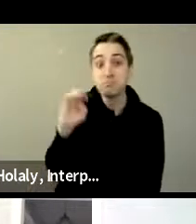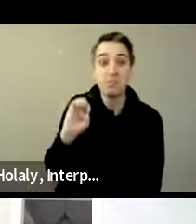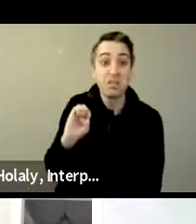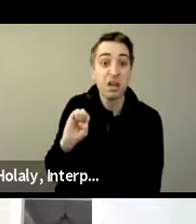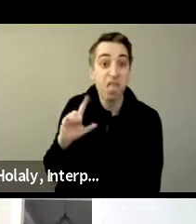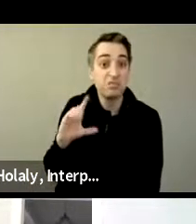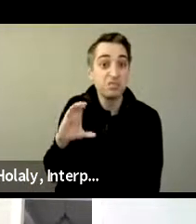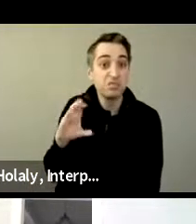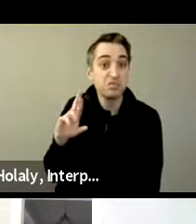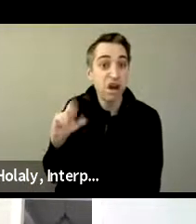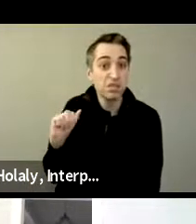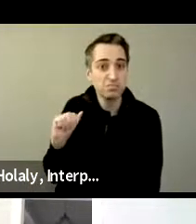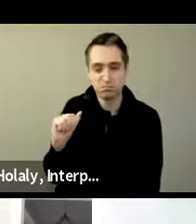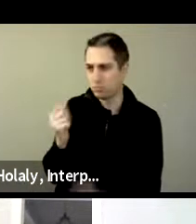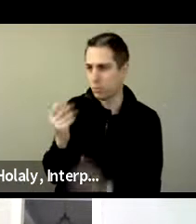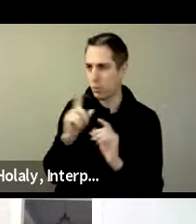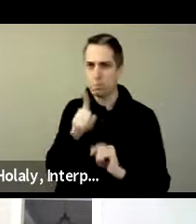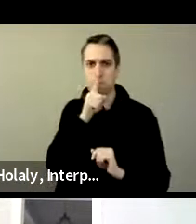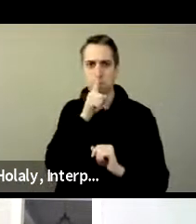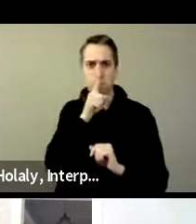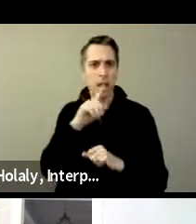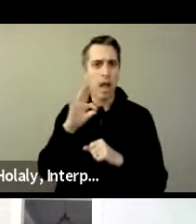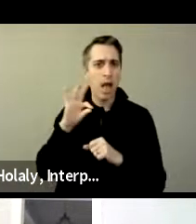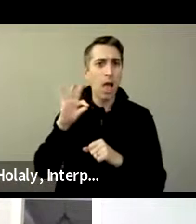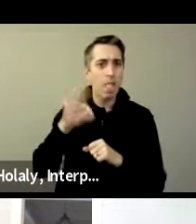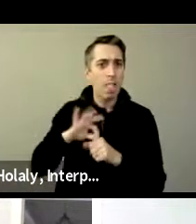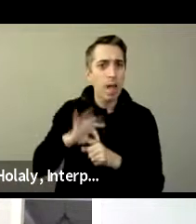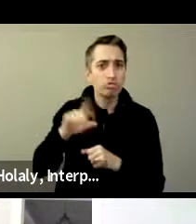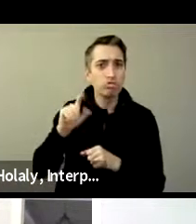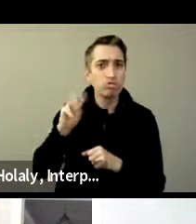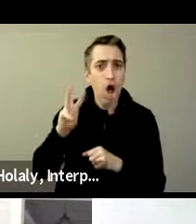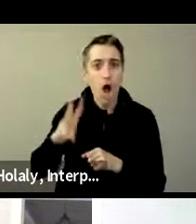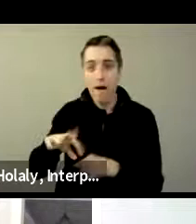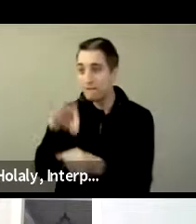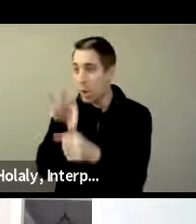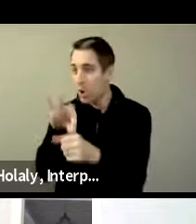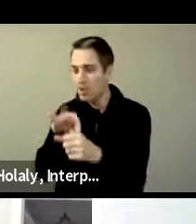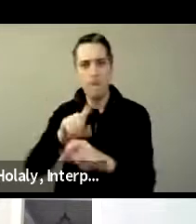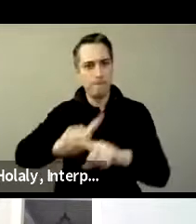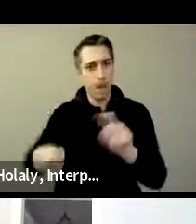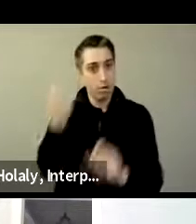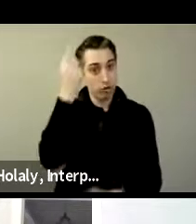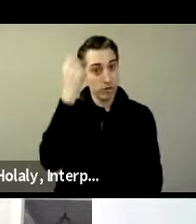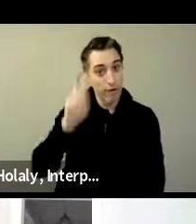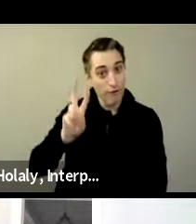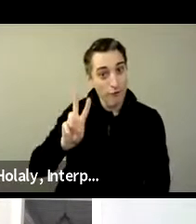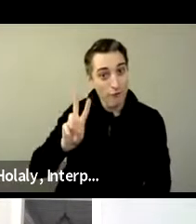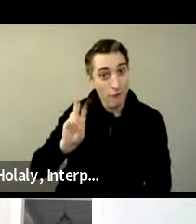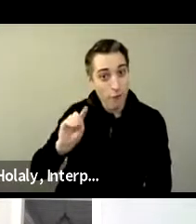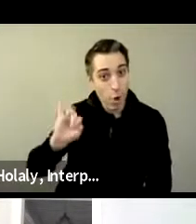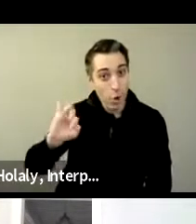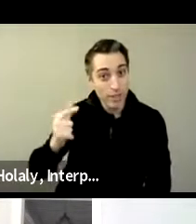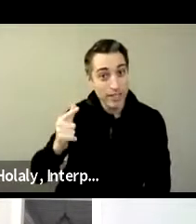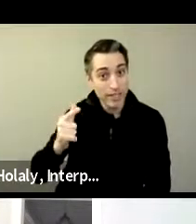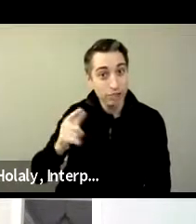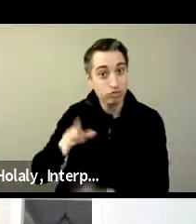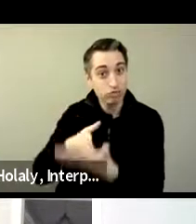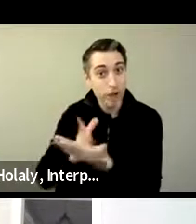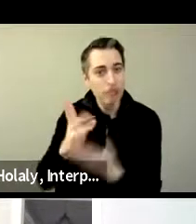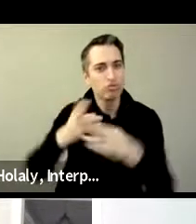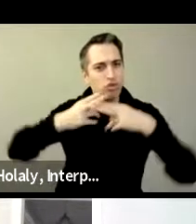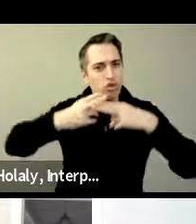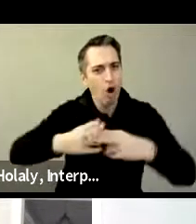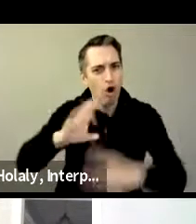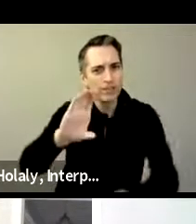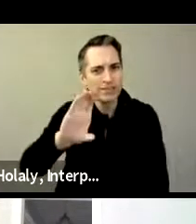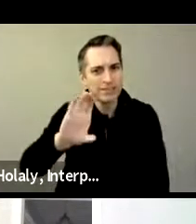that speaks to election laws or voting, but because voting rights are considered a civil rights, the commission has